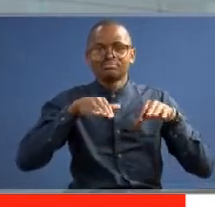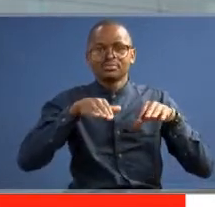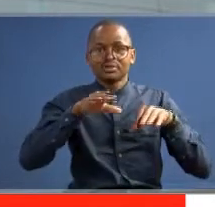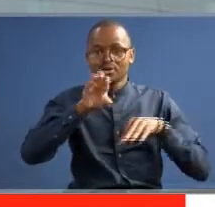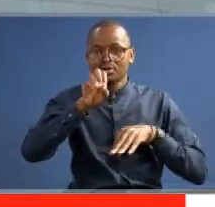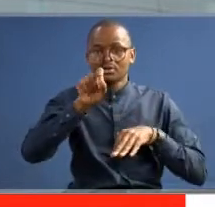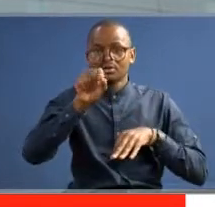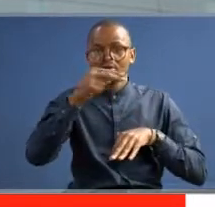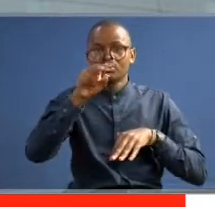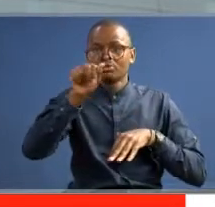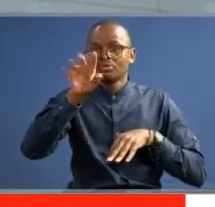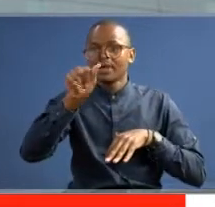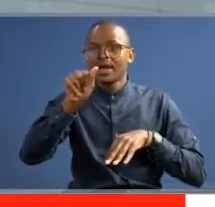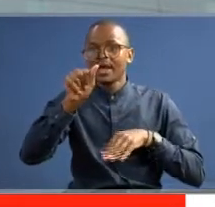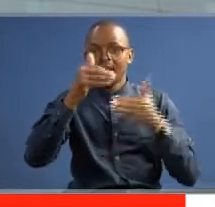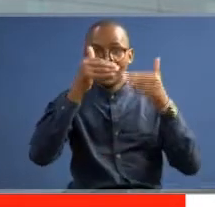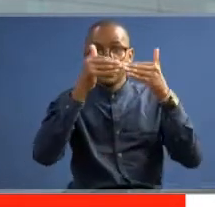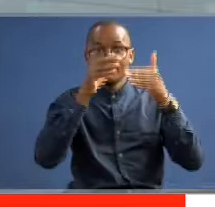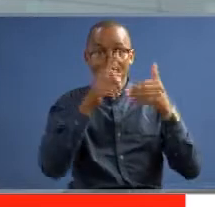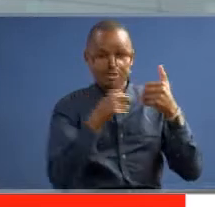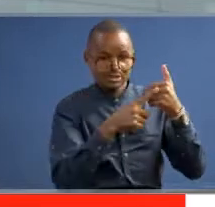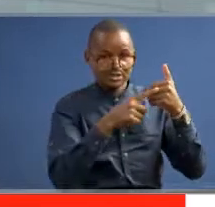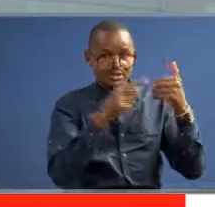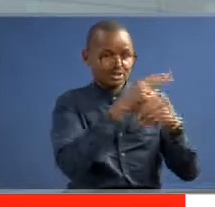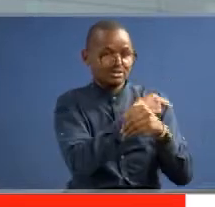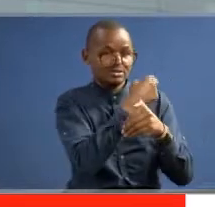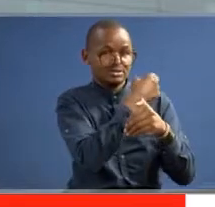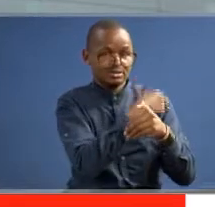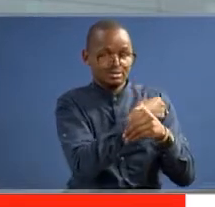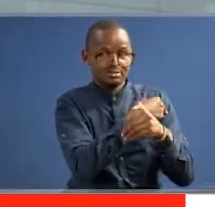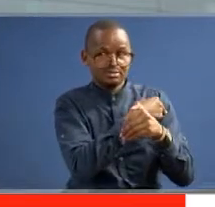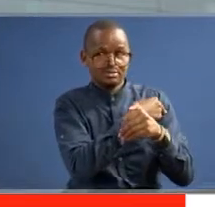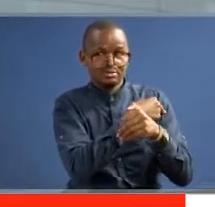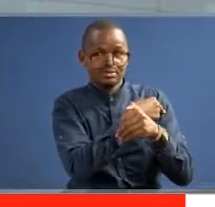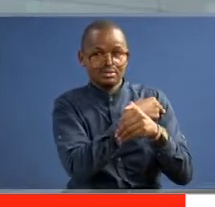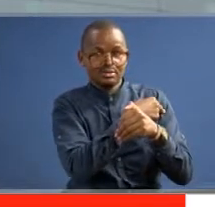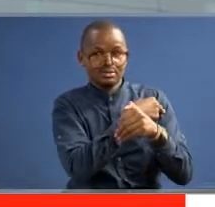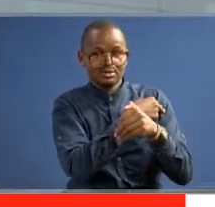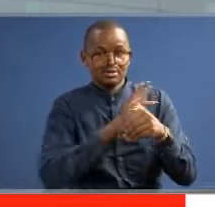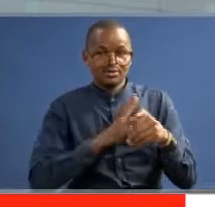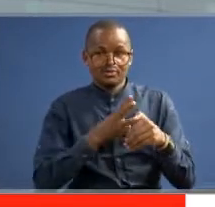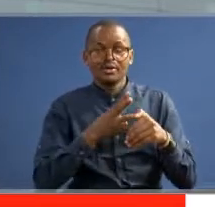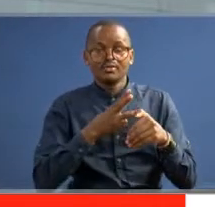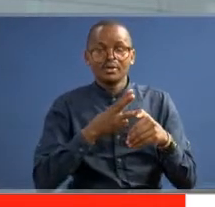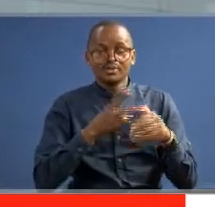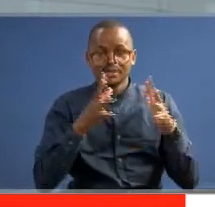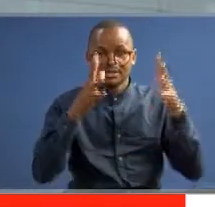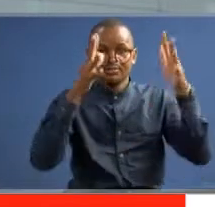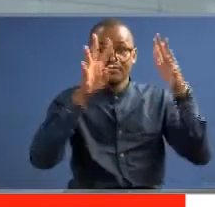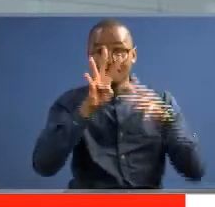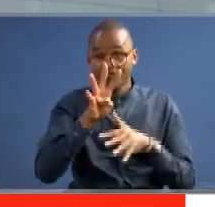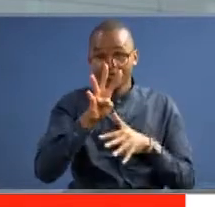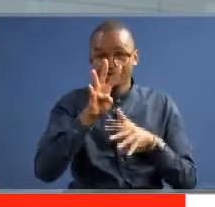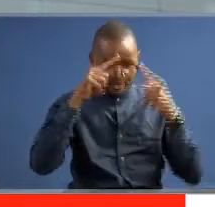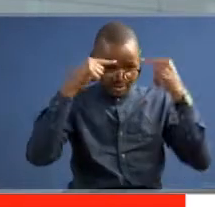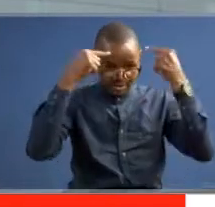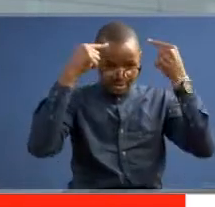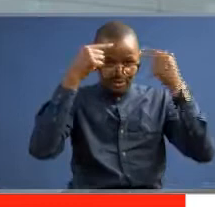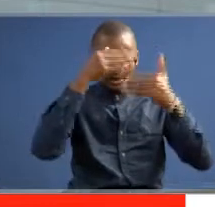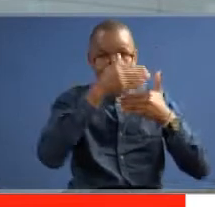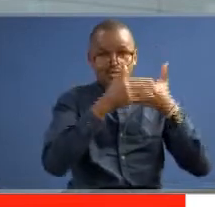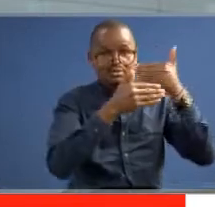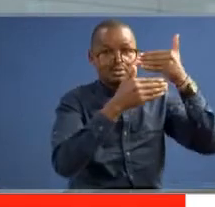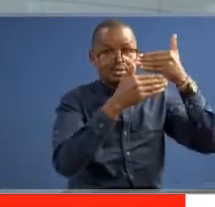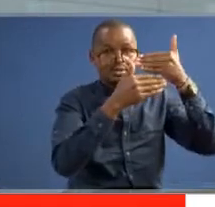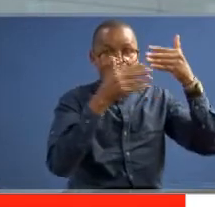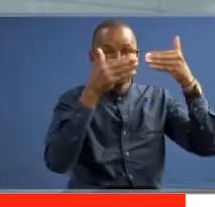Othaya Level 6 hospital, and the launch of the hospital, will be marked as the fourth successful constructed